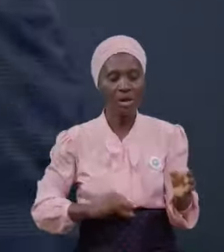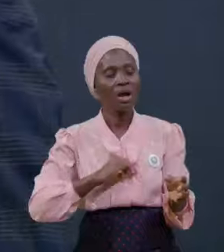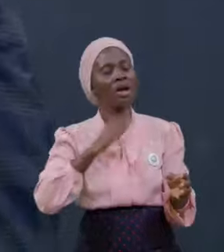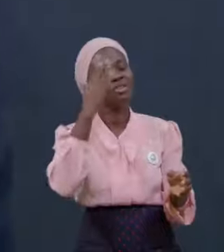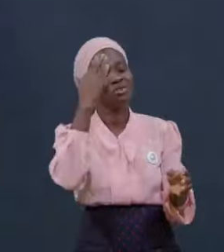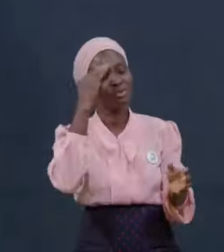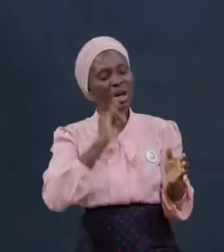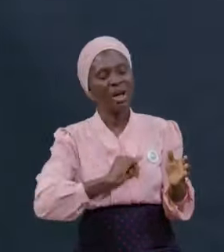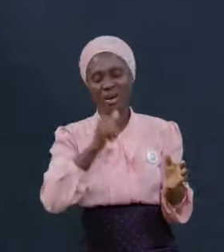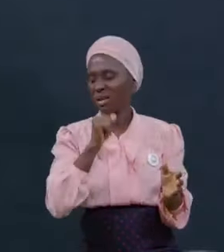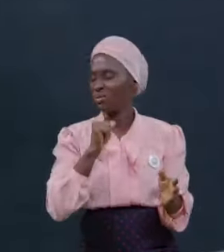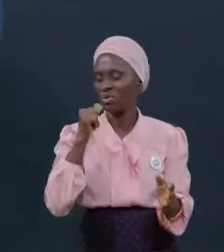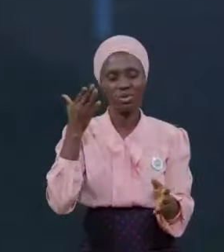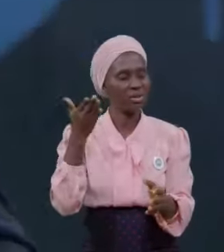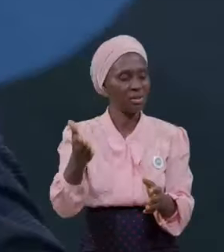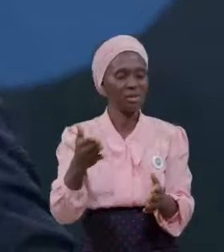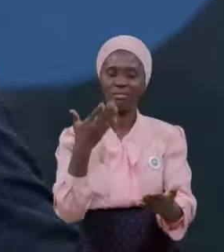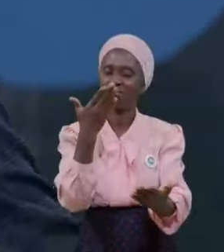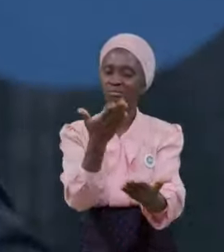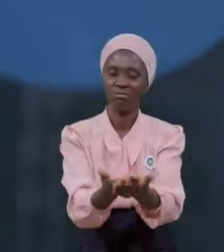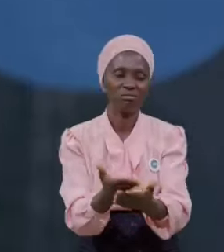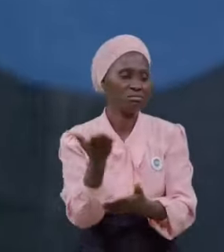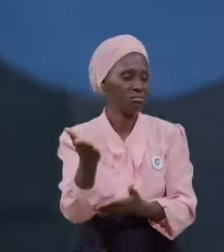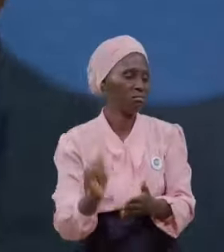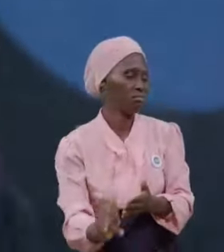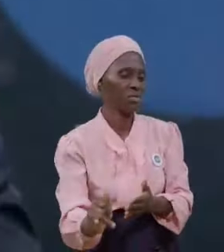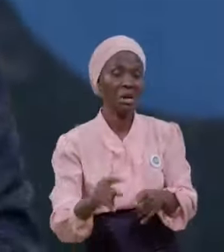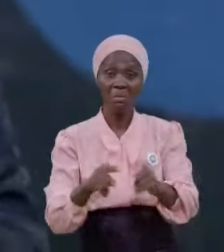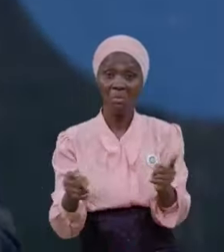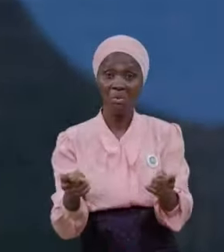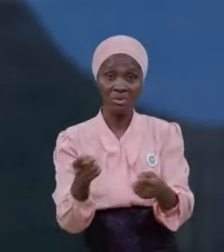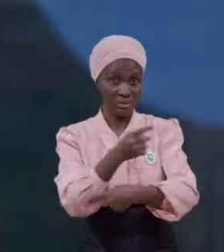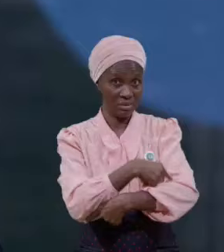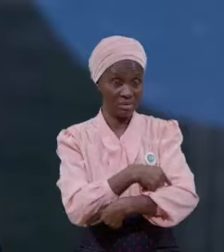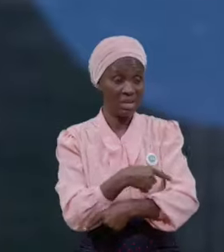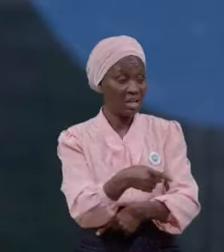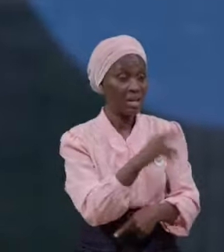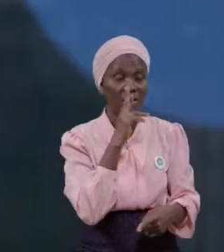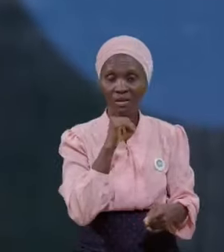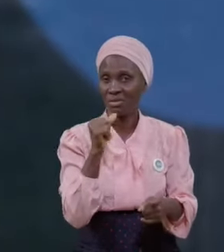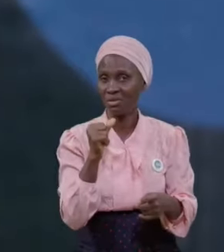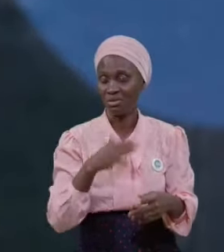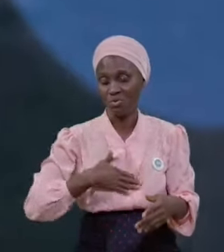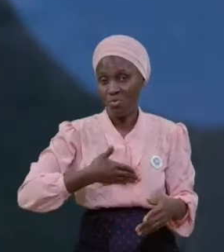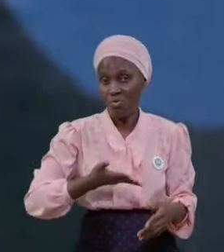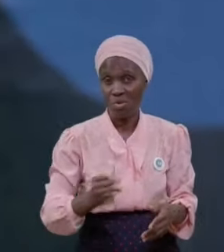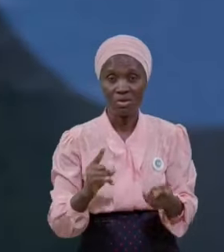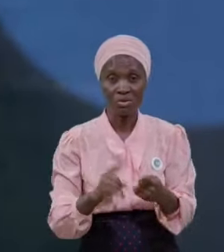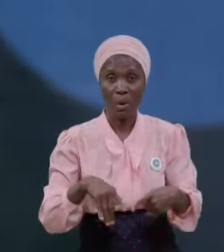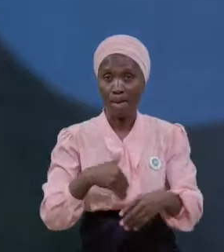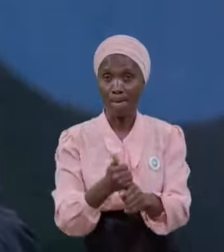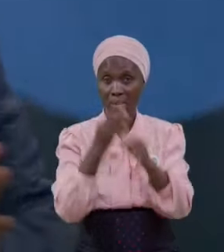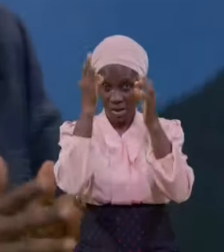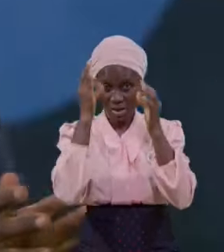day, they are not willing to make the decision. They say, go, Spirit, go thy way.